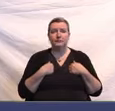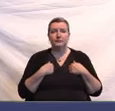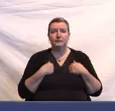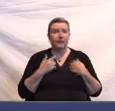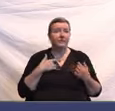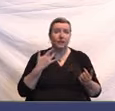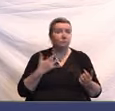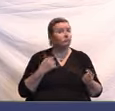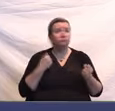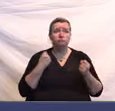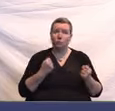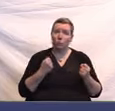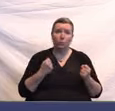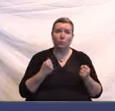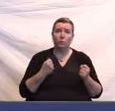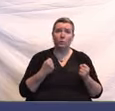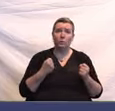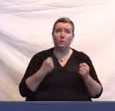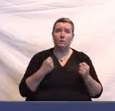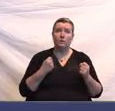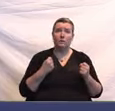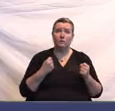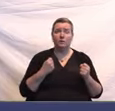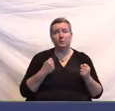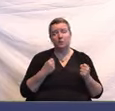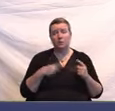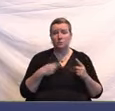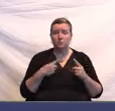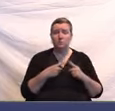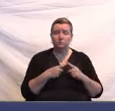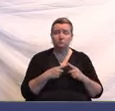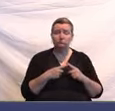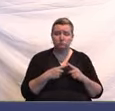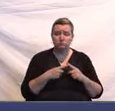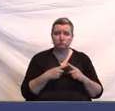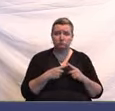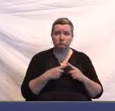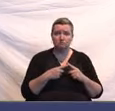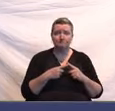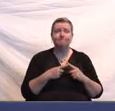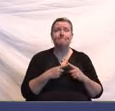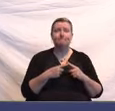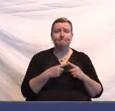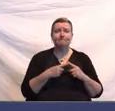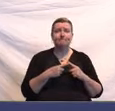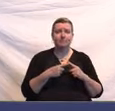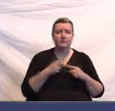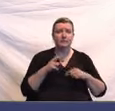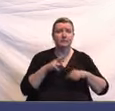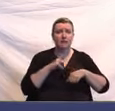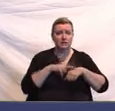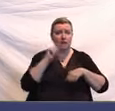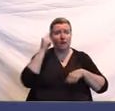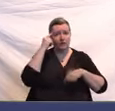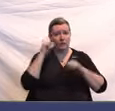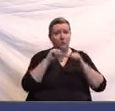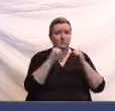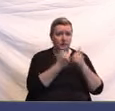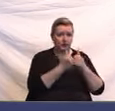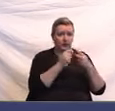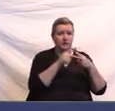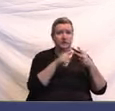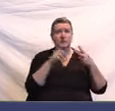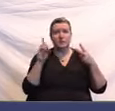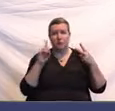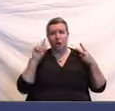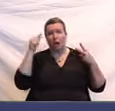strongly that we've got something to add, whether it's in the National Governors Association or the Democratic Governors